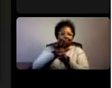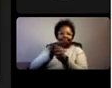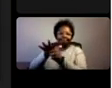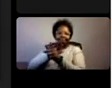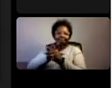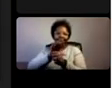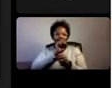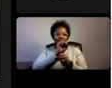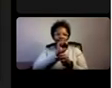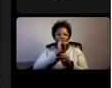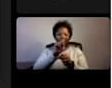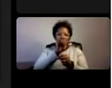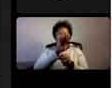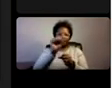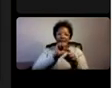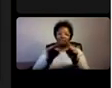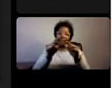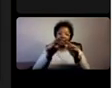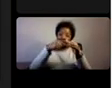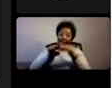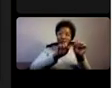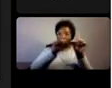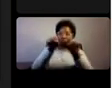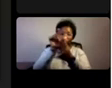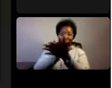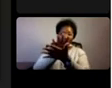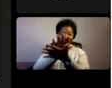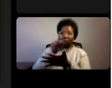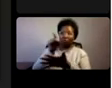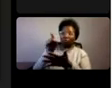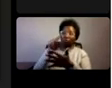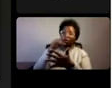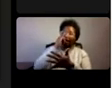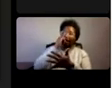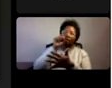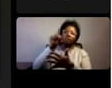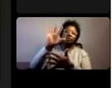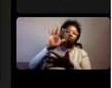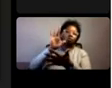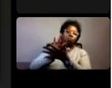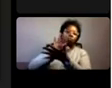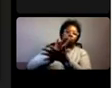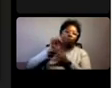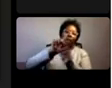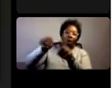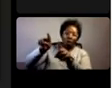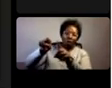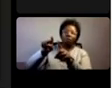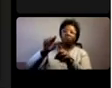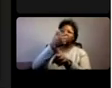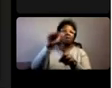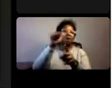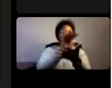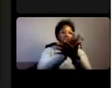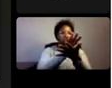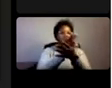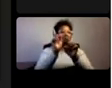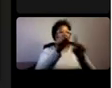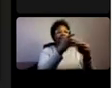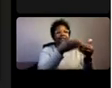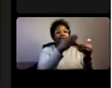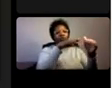important to know that you can go either to the school that your child is enrolled in, or you can go to any school that may be convenient to